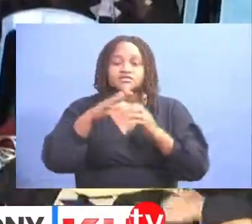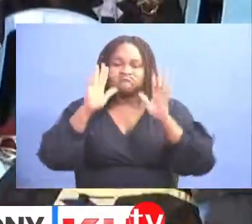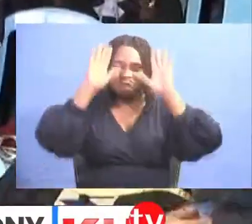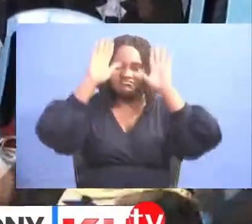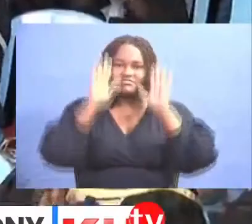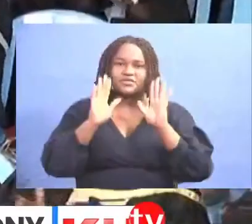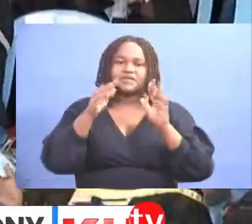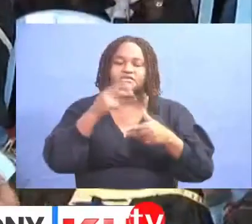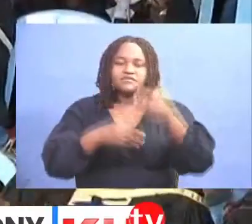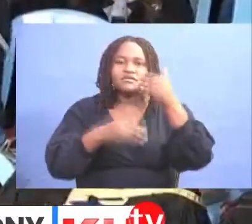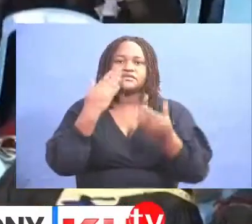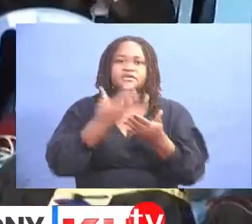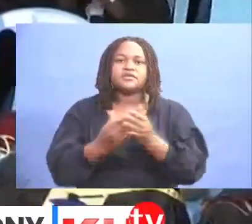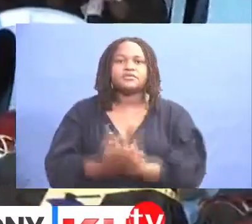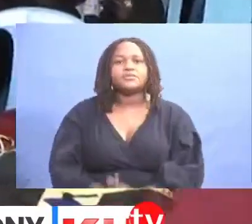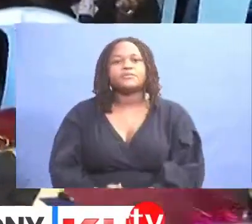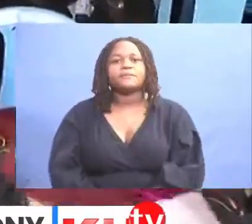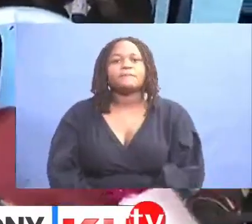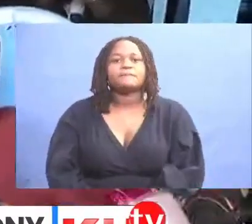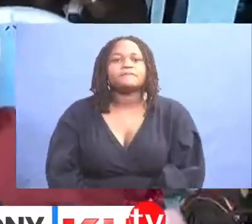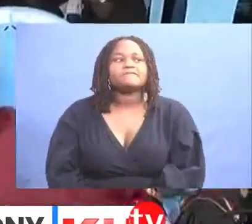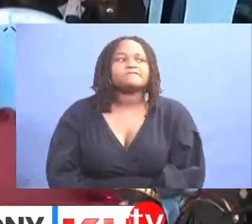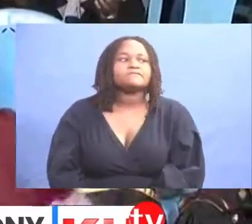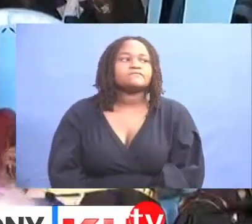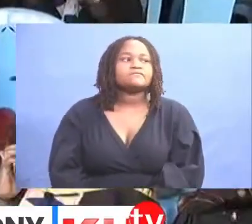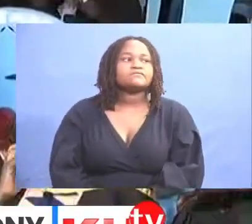join this wonderful university for your further studies. Thank you. Thank you so much, Muthama, for your time.